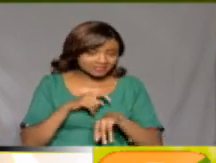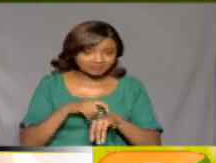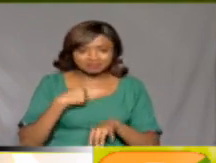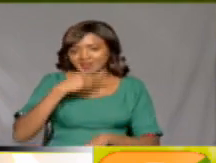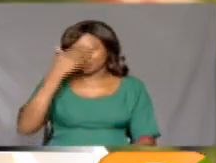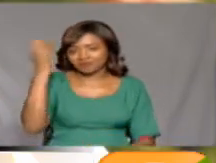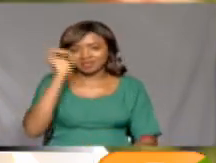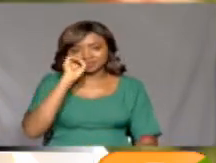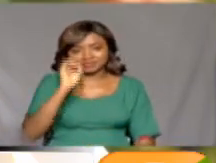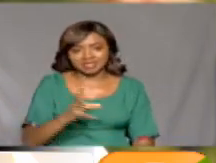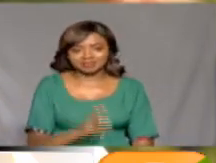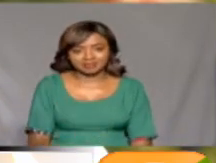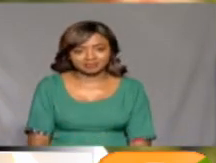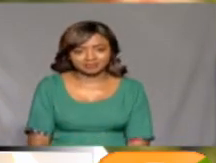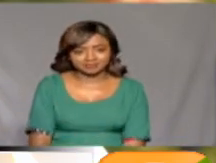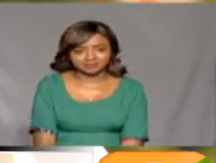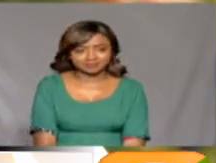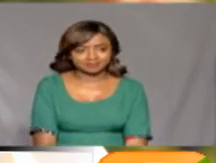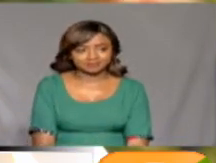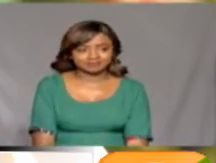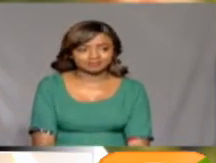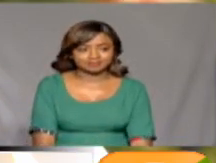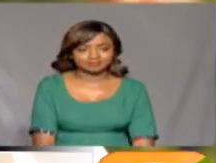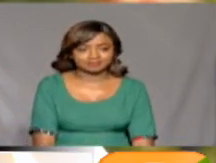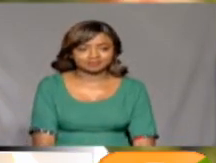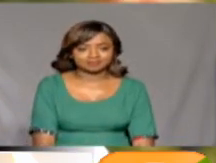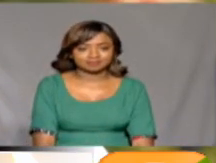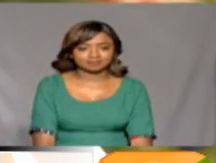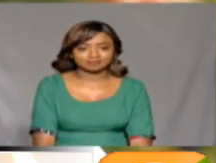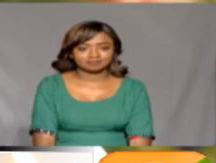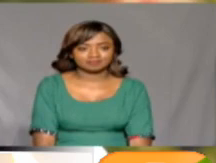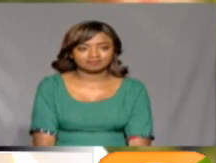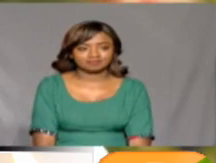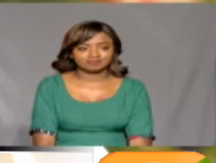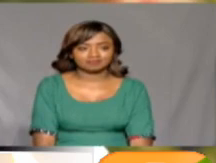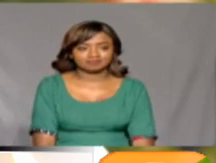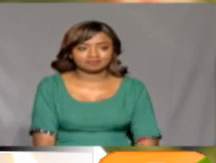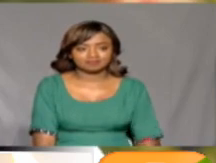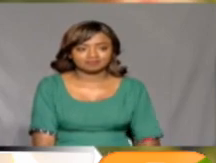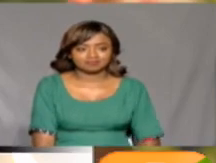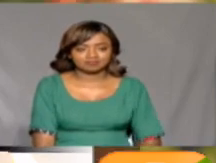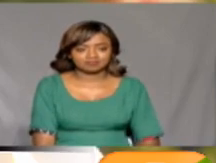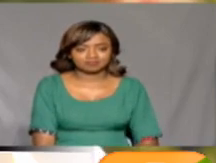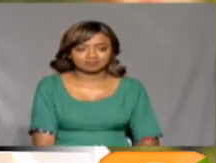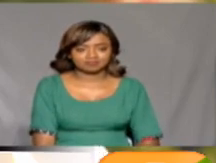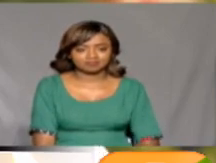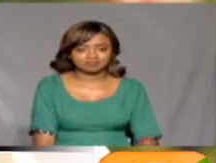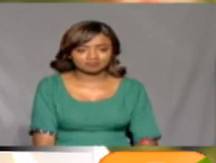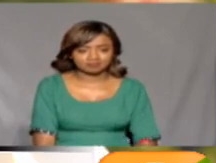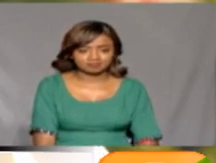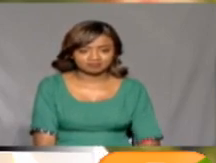in the history of the whole of this story. But then